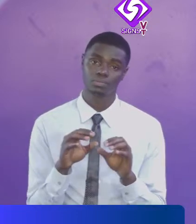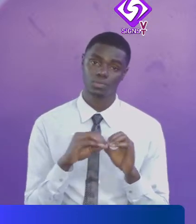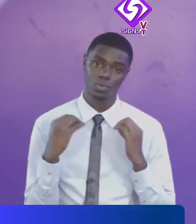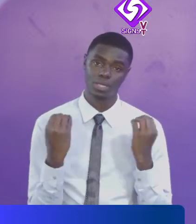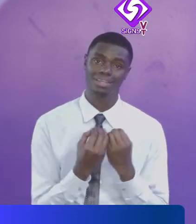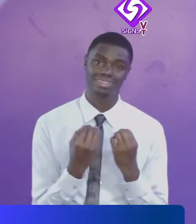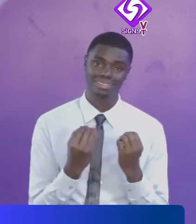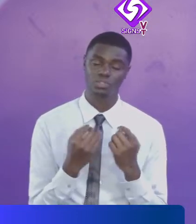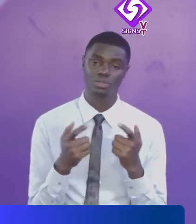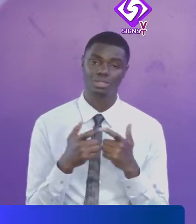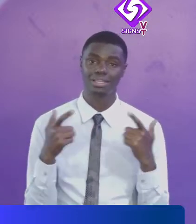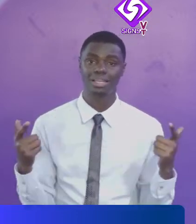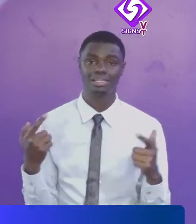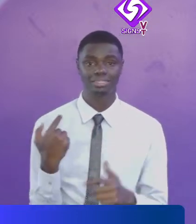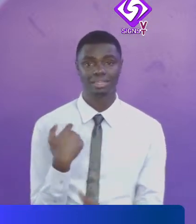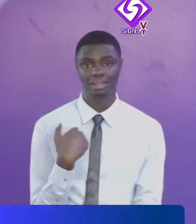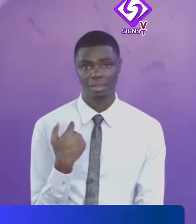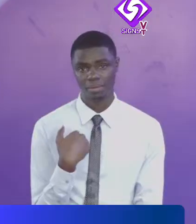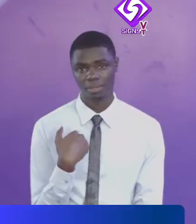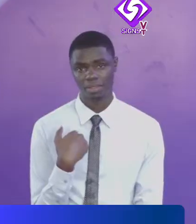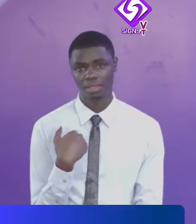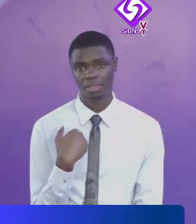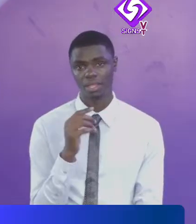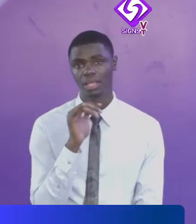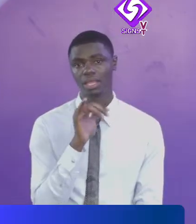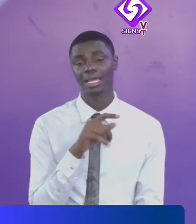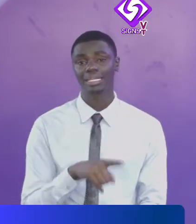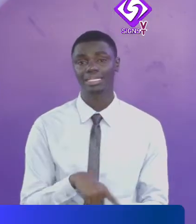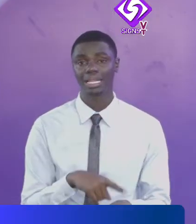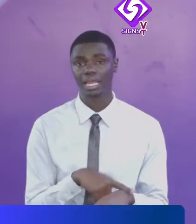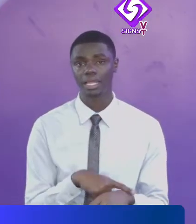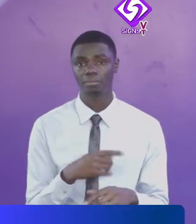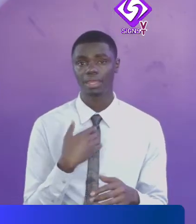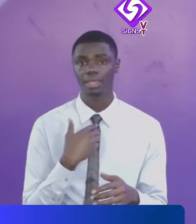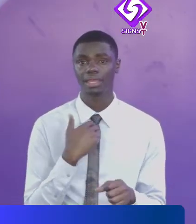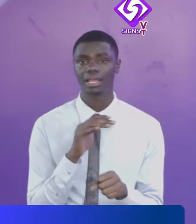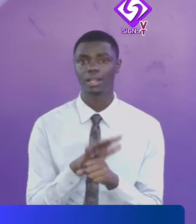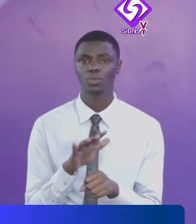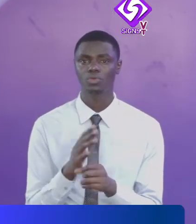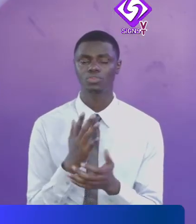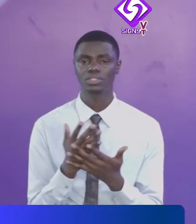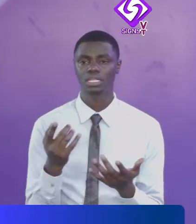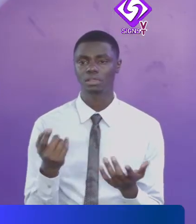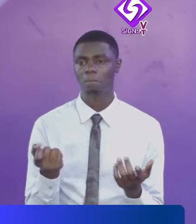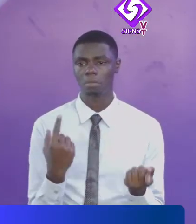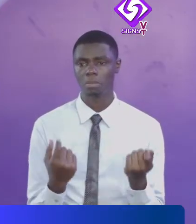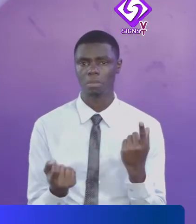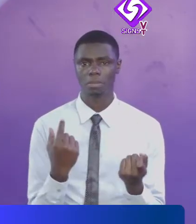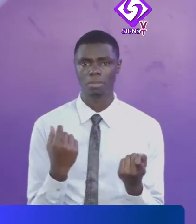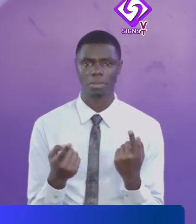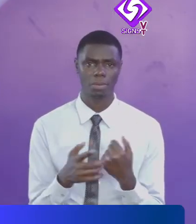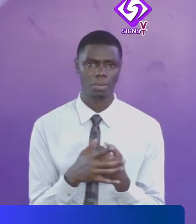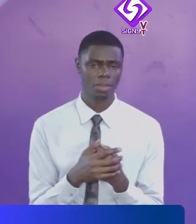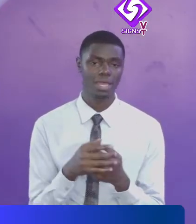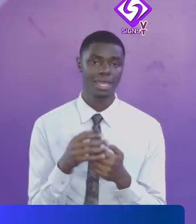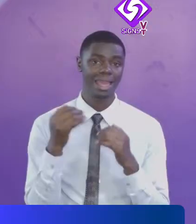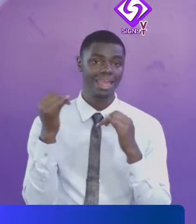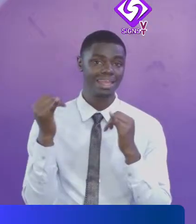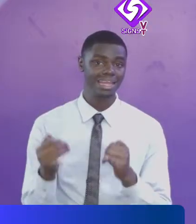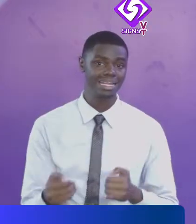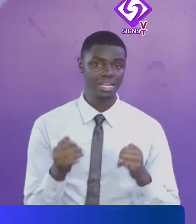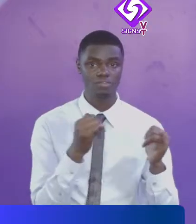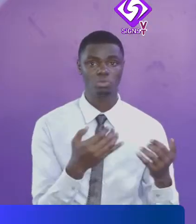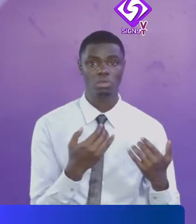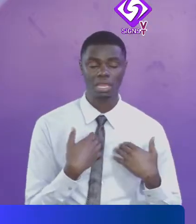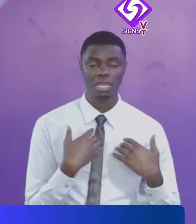largely never lent to retail. Why? Because at the time also, there were a lot of risks that came with that lending. And the individuals did not have the ability